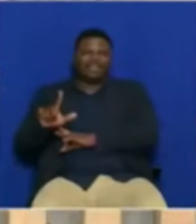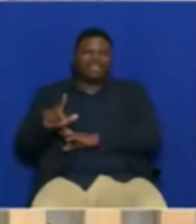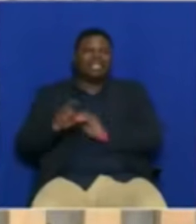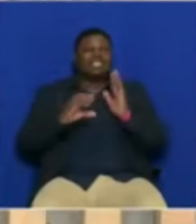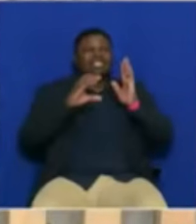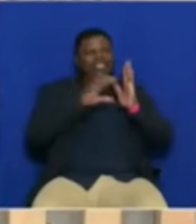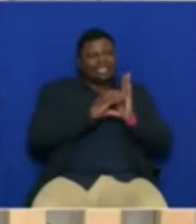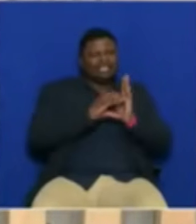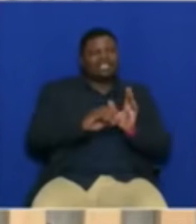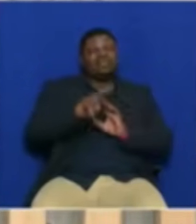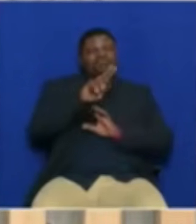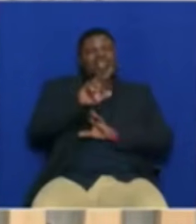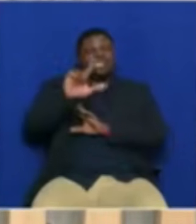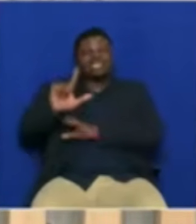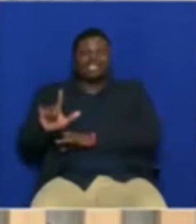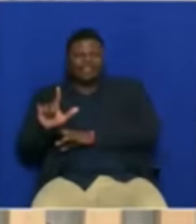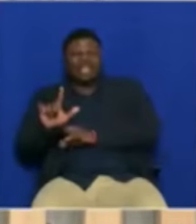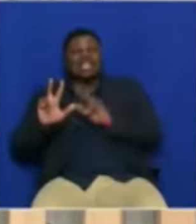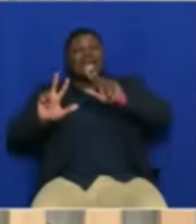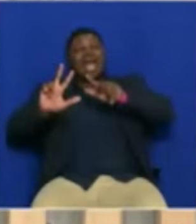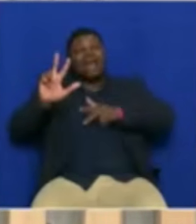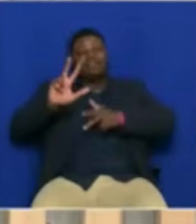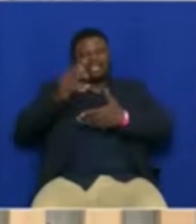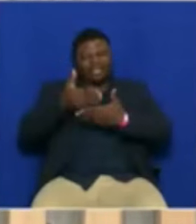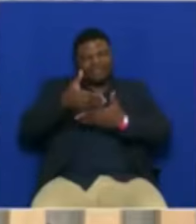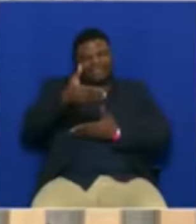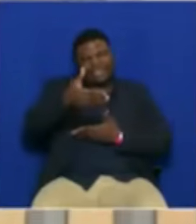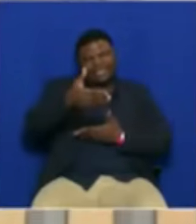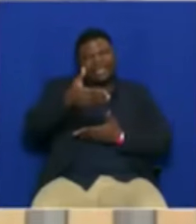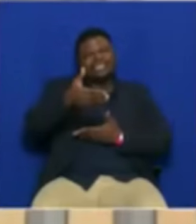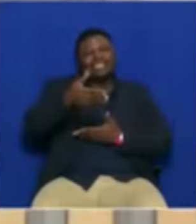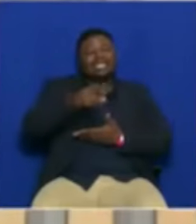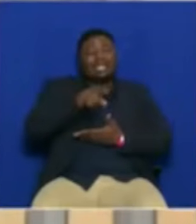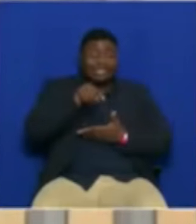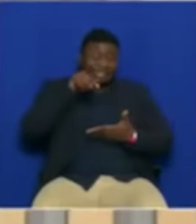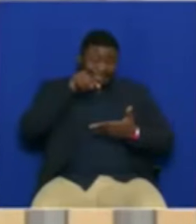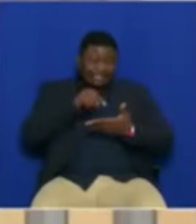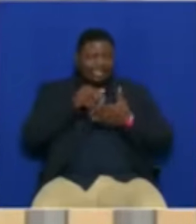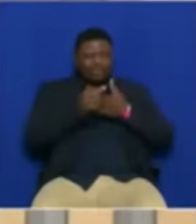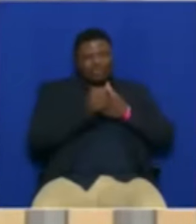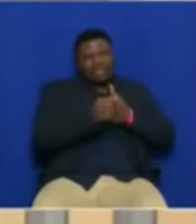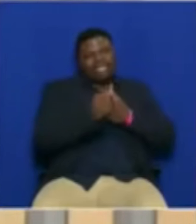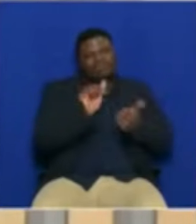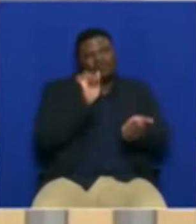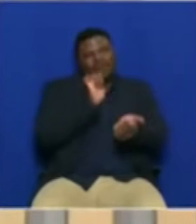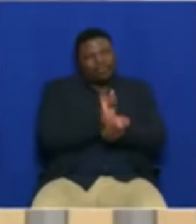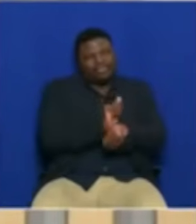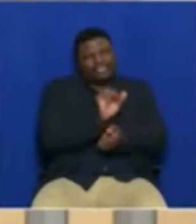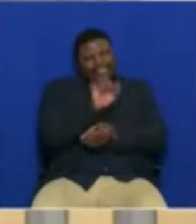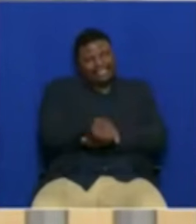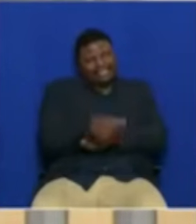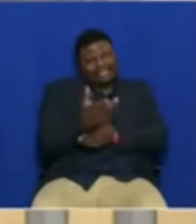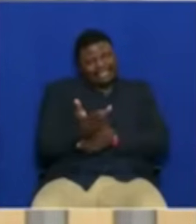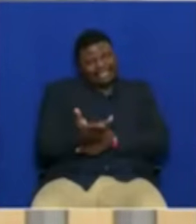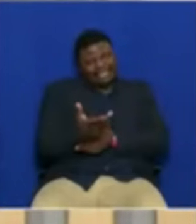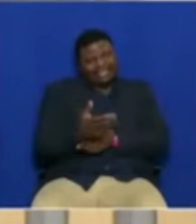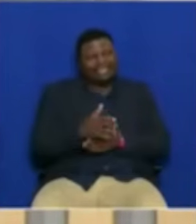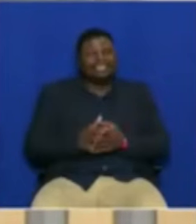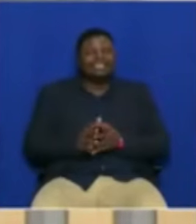agreed yesterday that's a trigger. Remember again, Councillor, as I said in the beginning, I did not